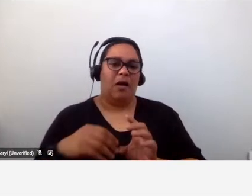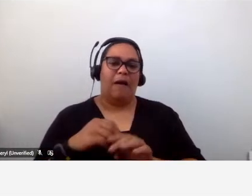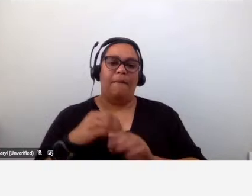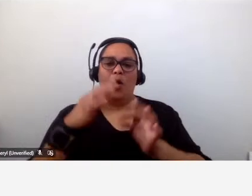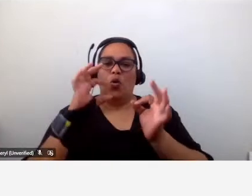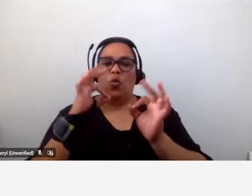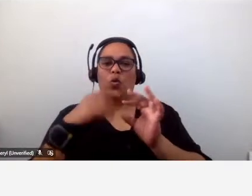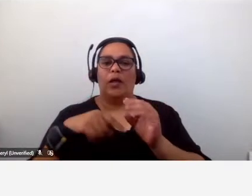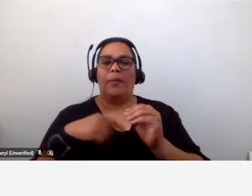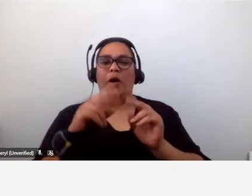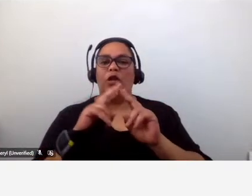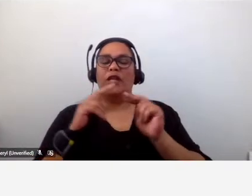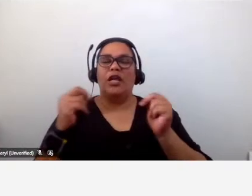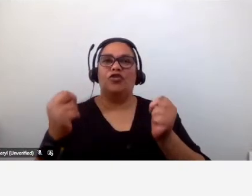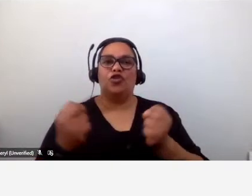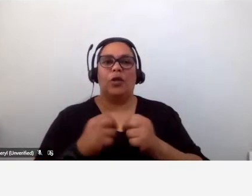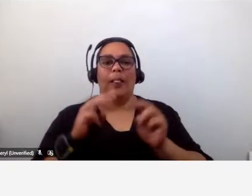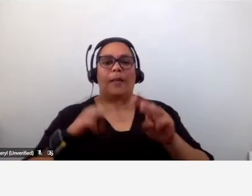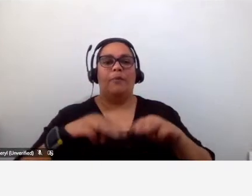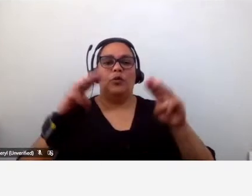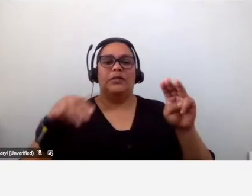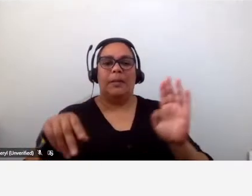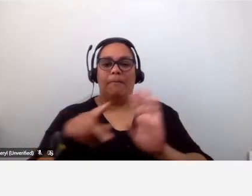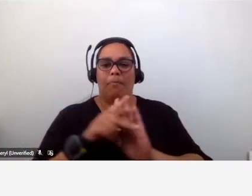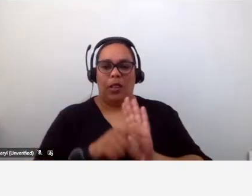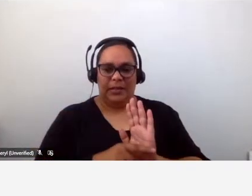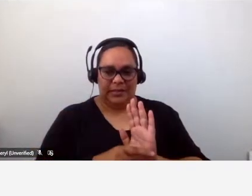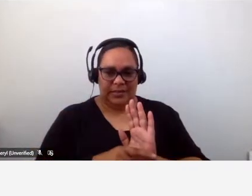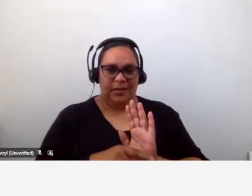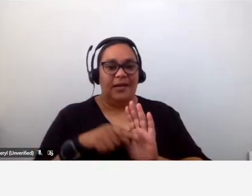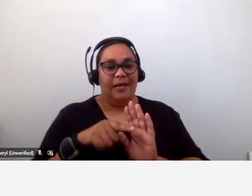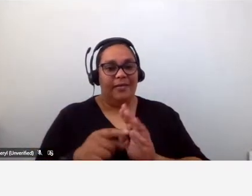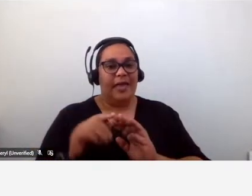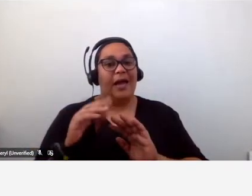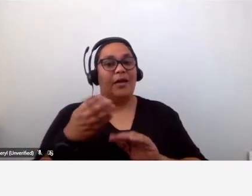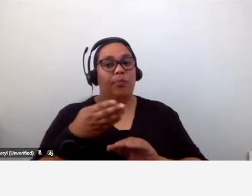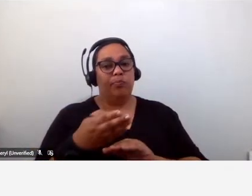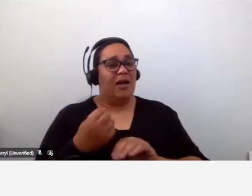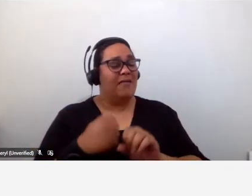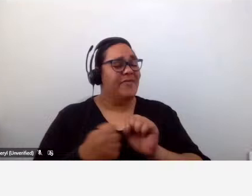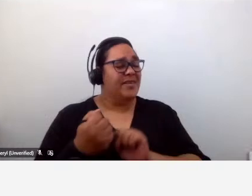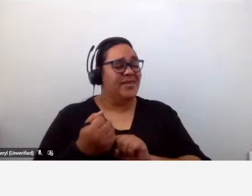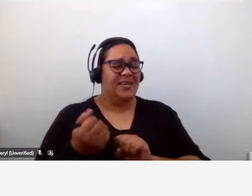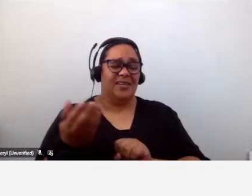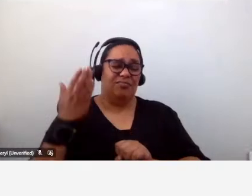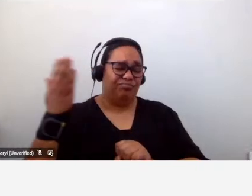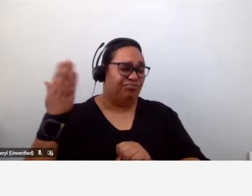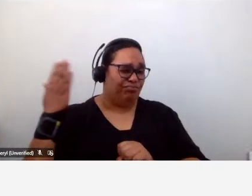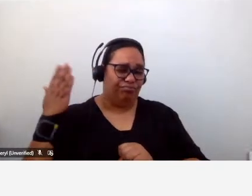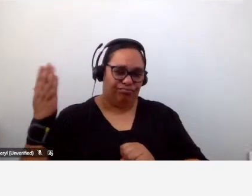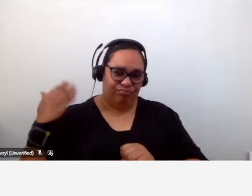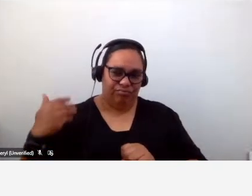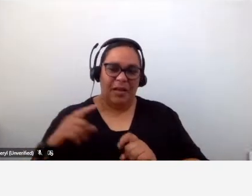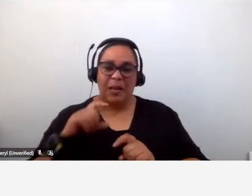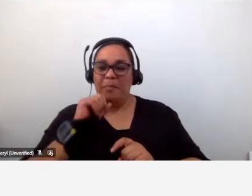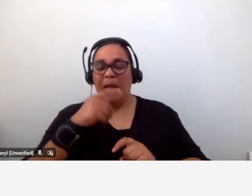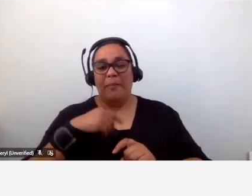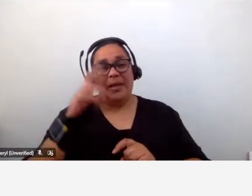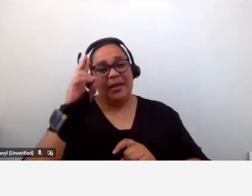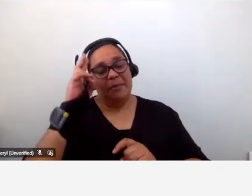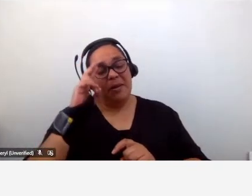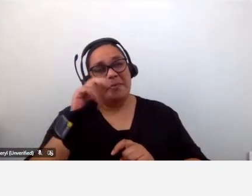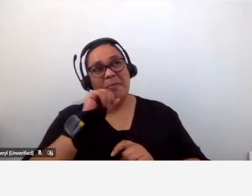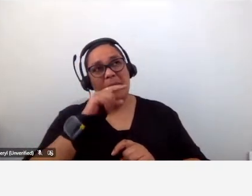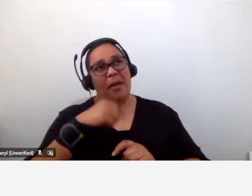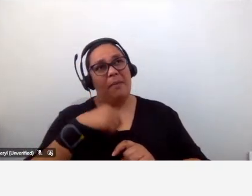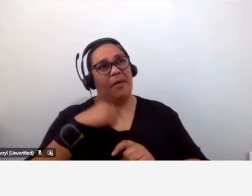Google around it, about the National Museum Policy. It was in place many, many moons ago. And I remember distinctly, I